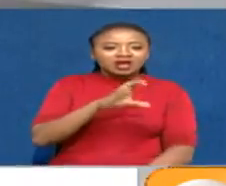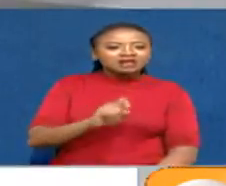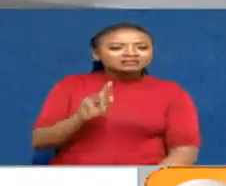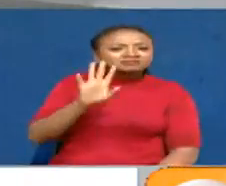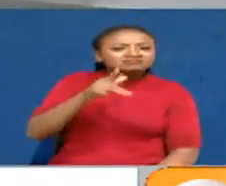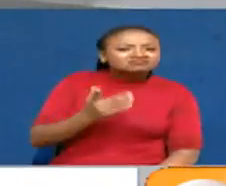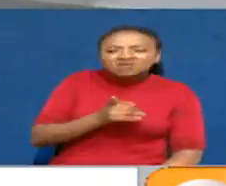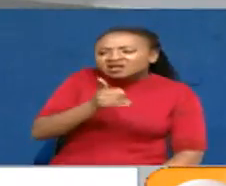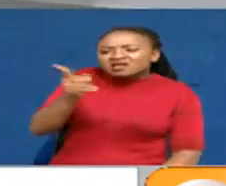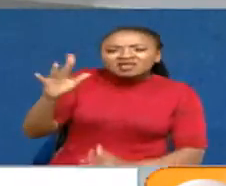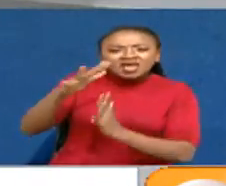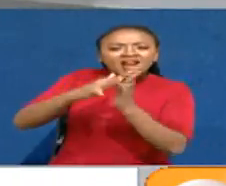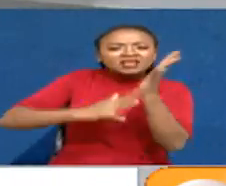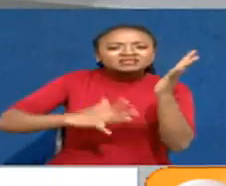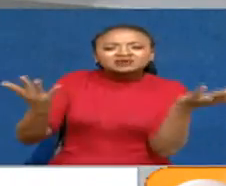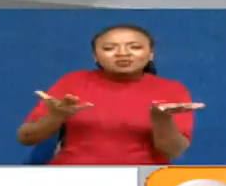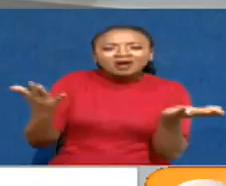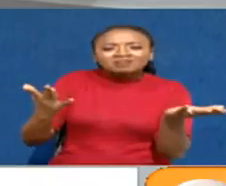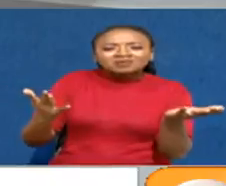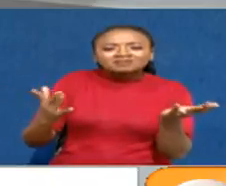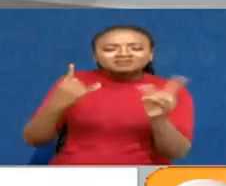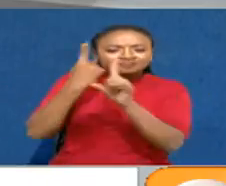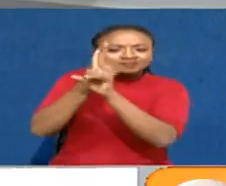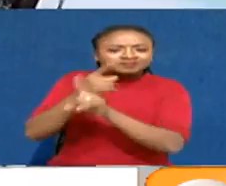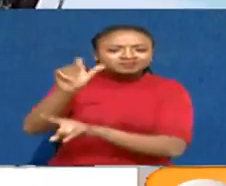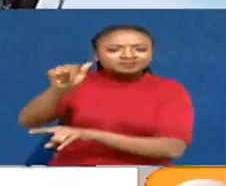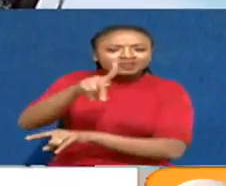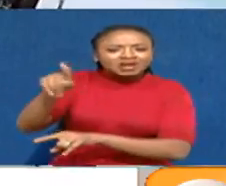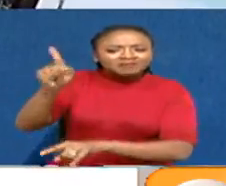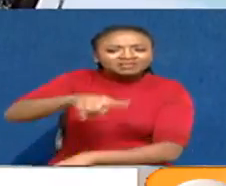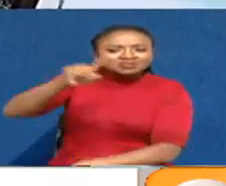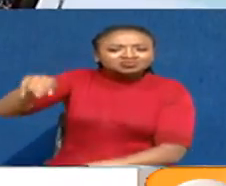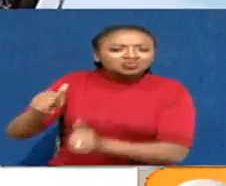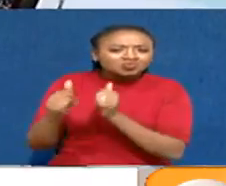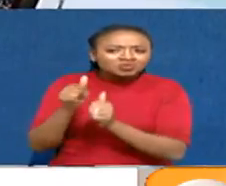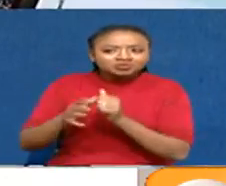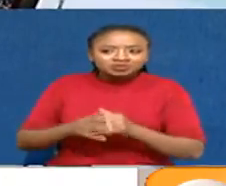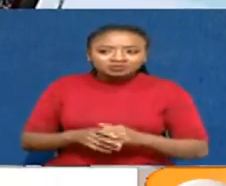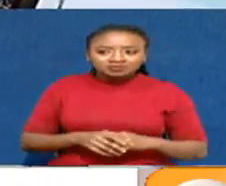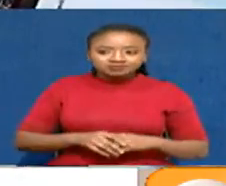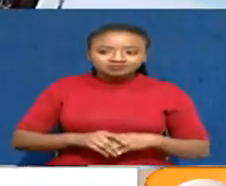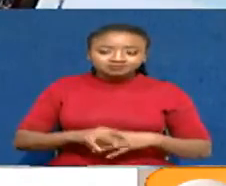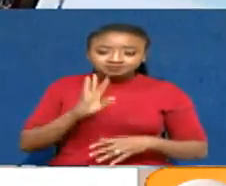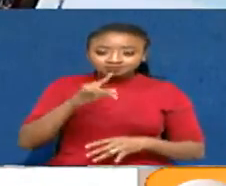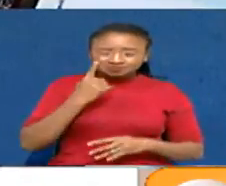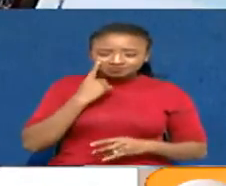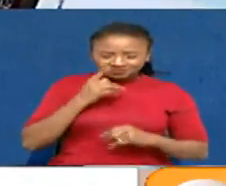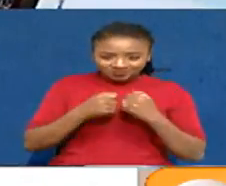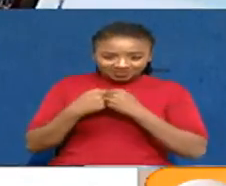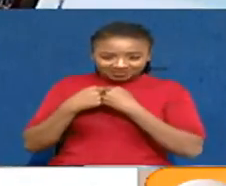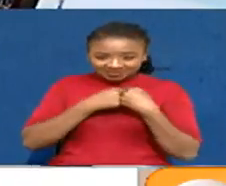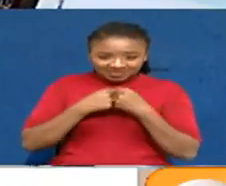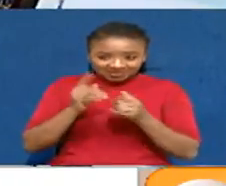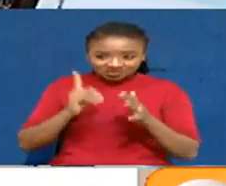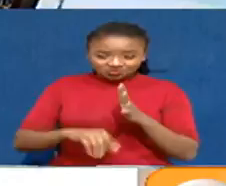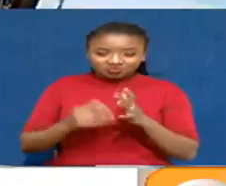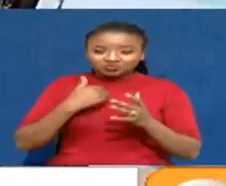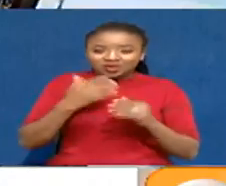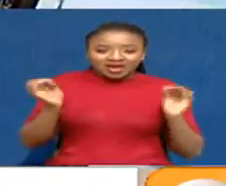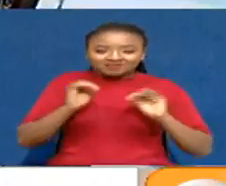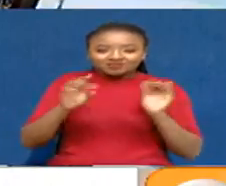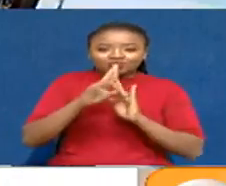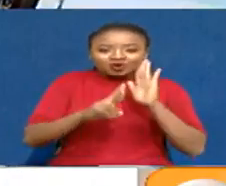of these rogue lenders, like you say? Well, you see, the challenge is because we don't have regulation in place